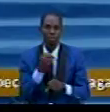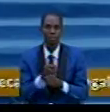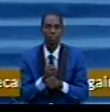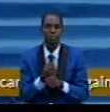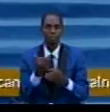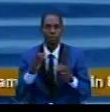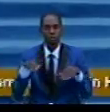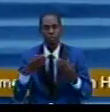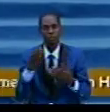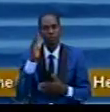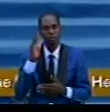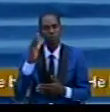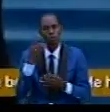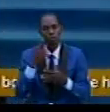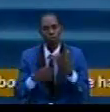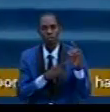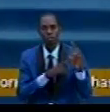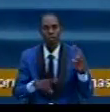done.